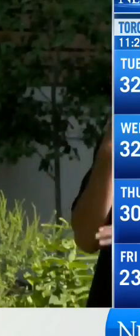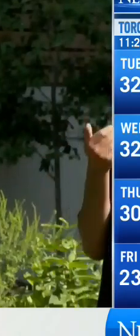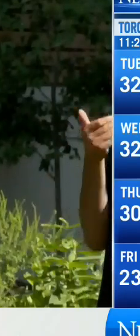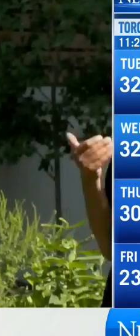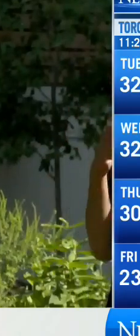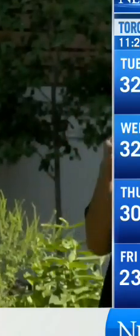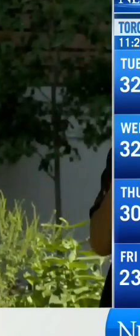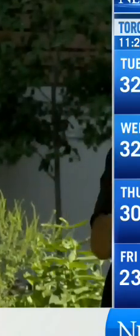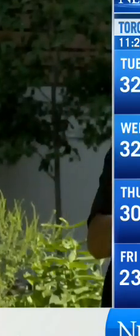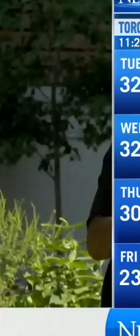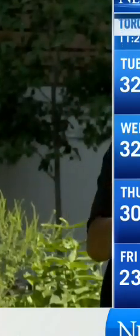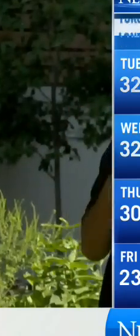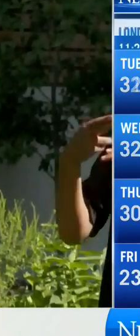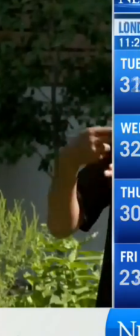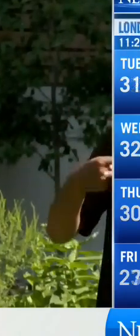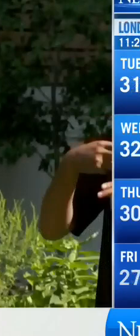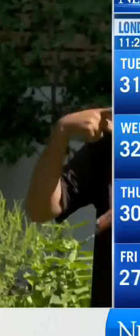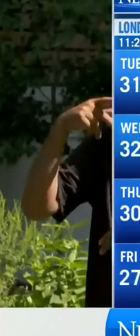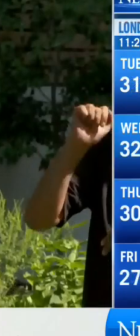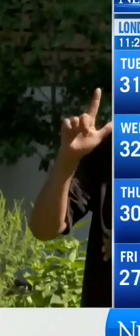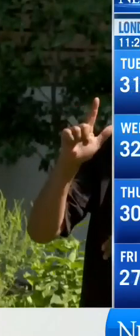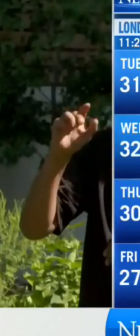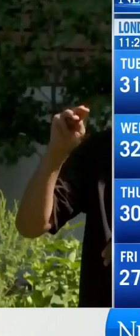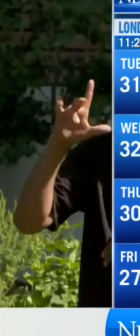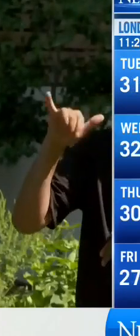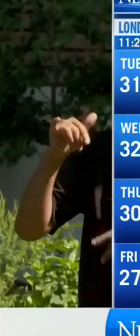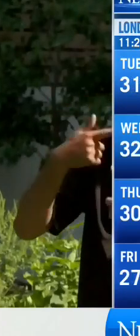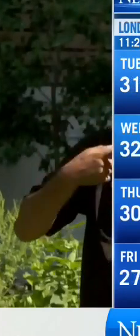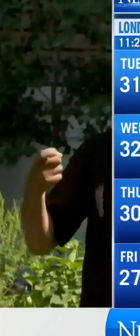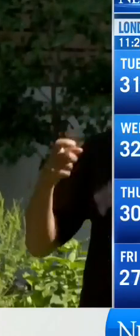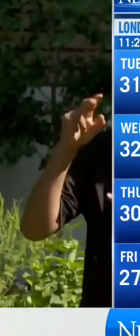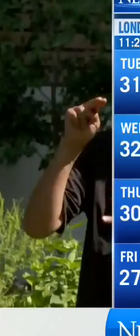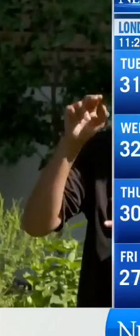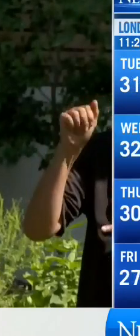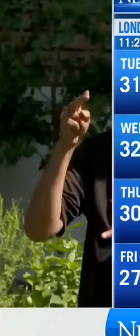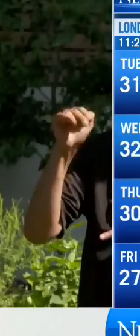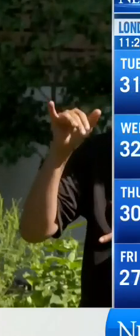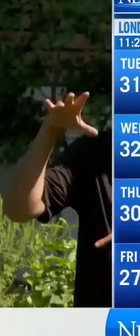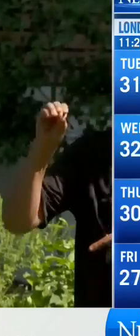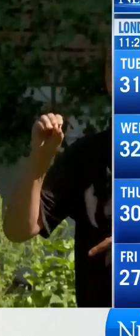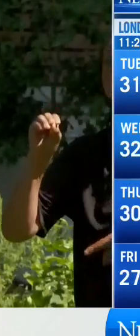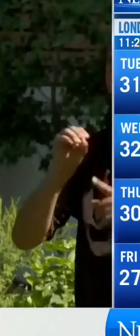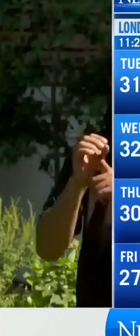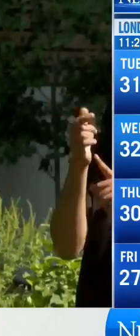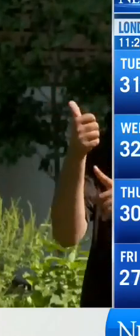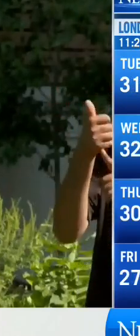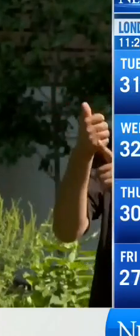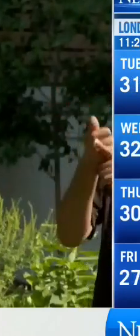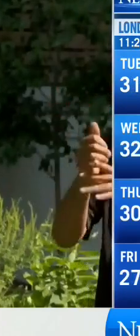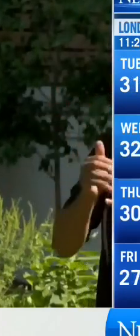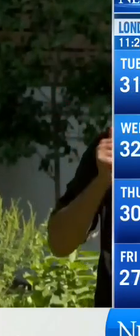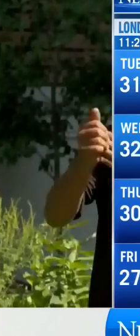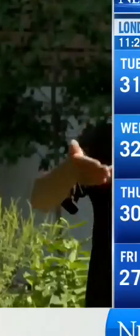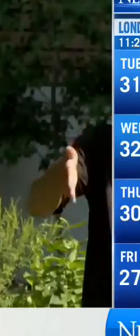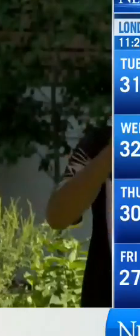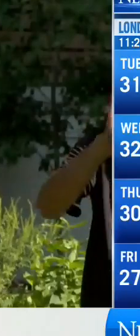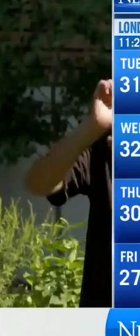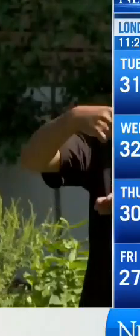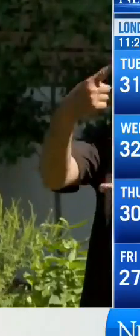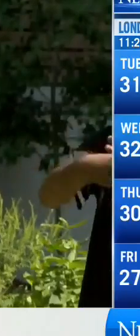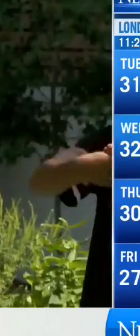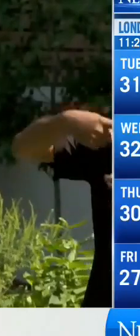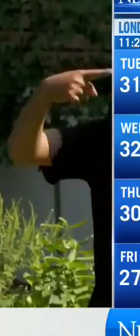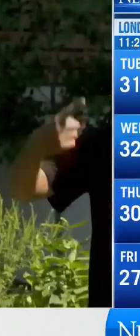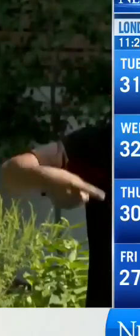MP Paul Manley from Nanaimo Ladysmith, led a request for an emergency debate on affordable housing,